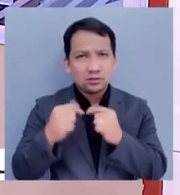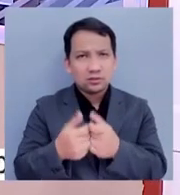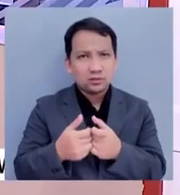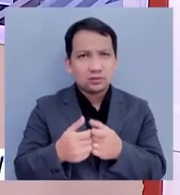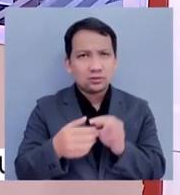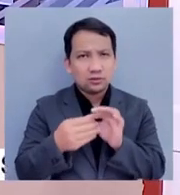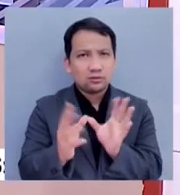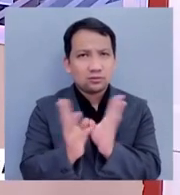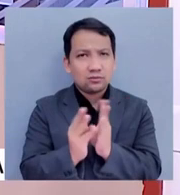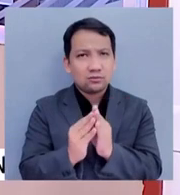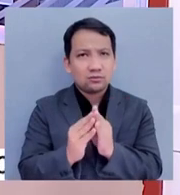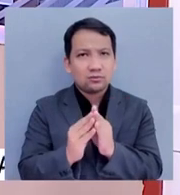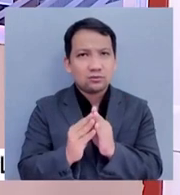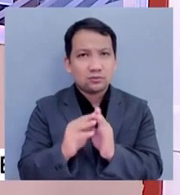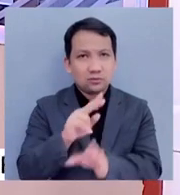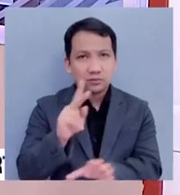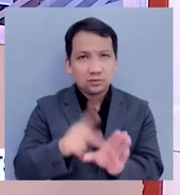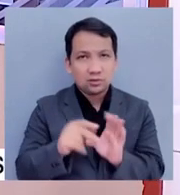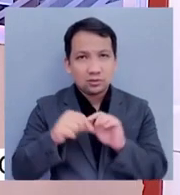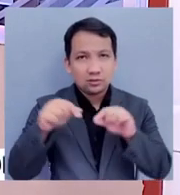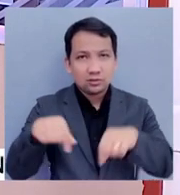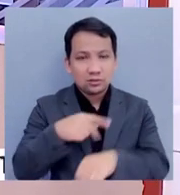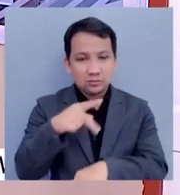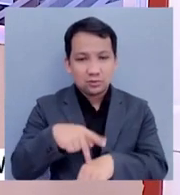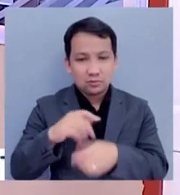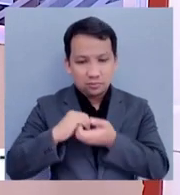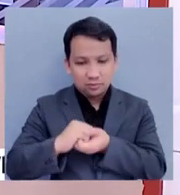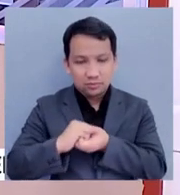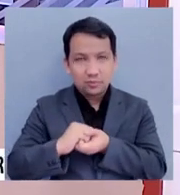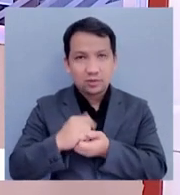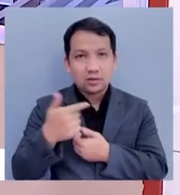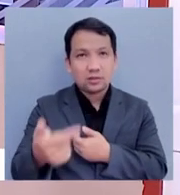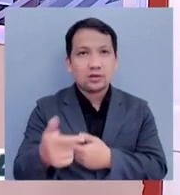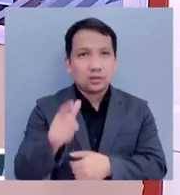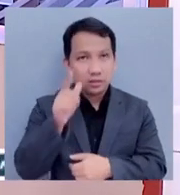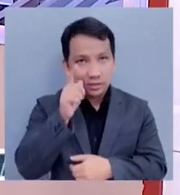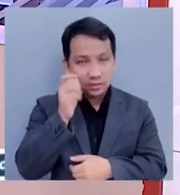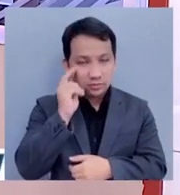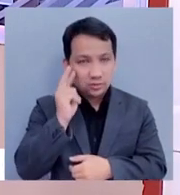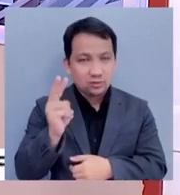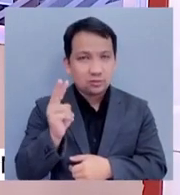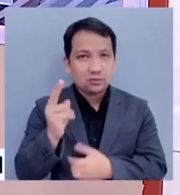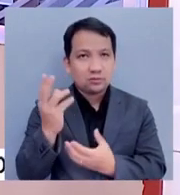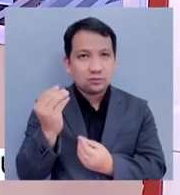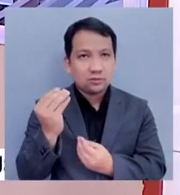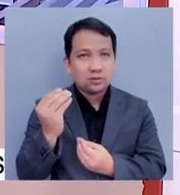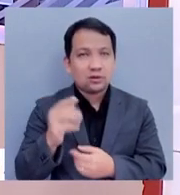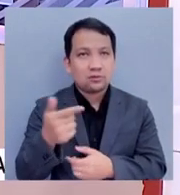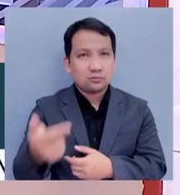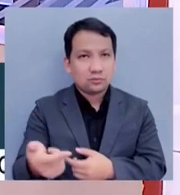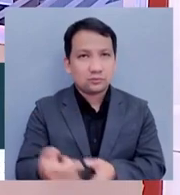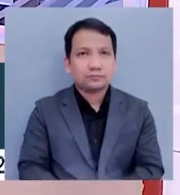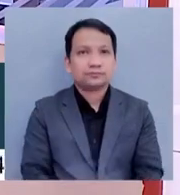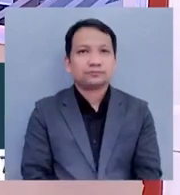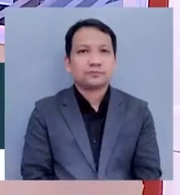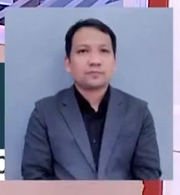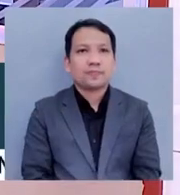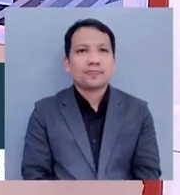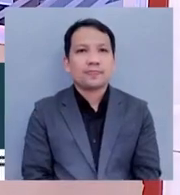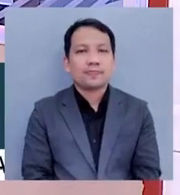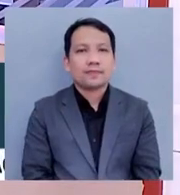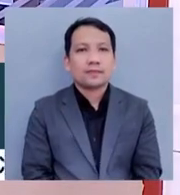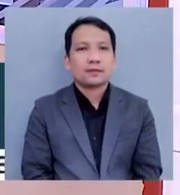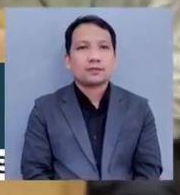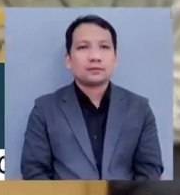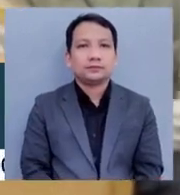meeting for partnership opportunities here in the Philippines. Our correspondent, Lady Vicencio, now joins us with an update. Lady, over to you.